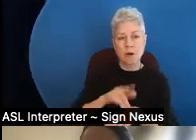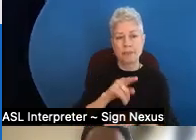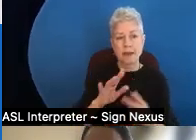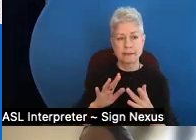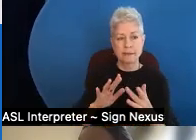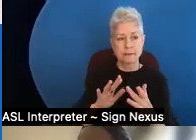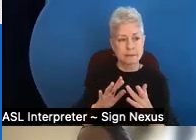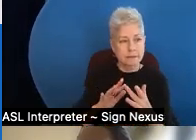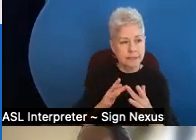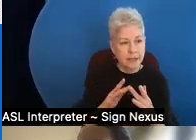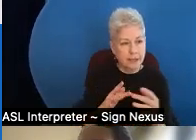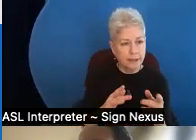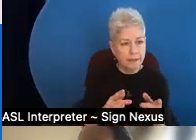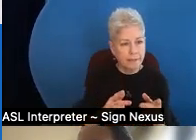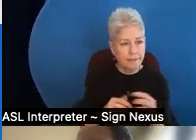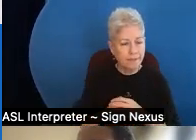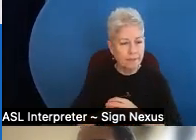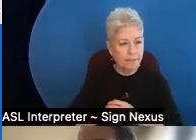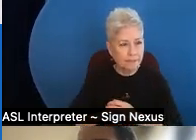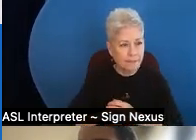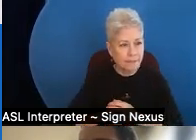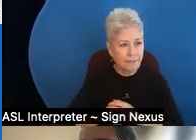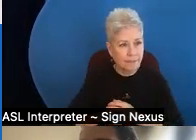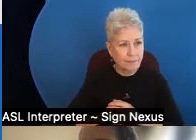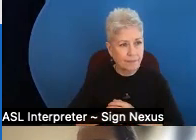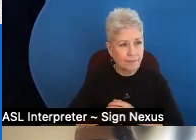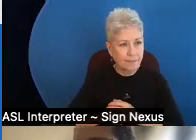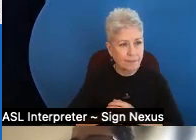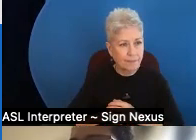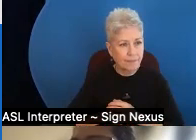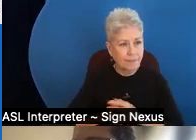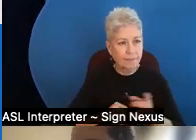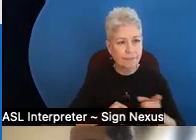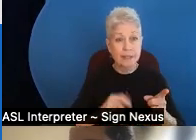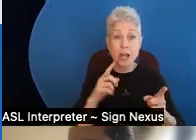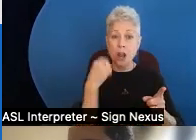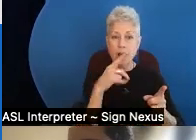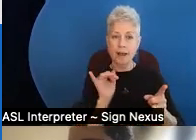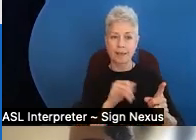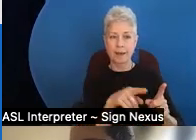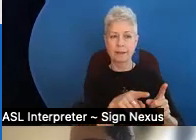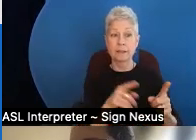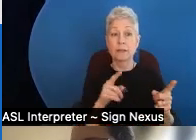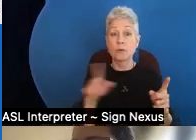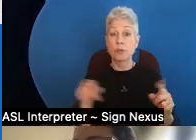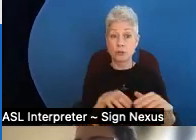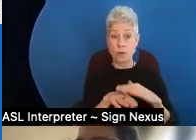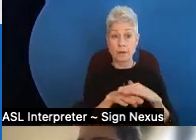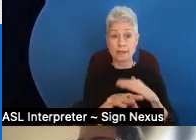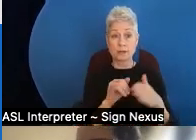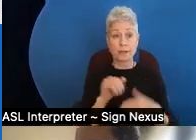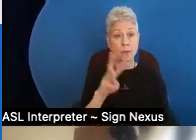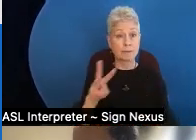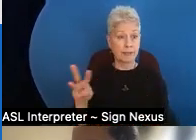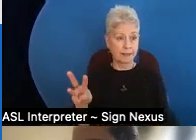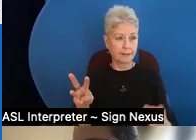out of here. This is what it looks like once you entered our website,